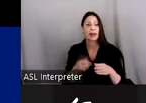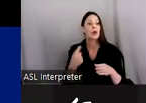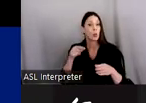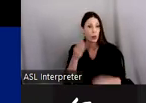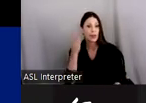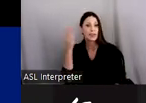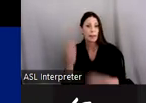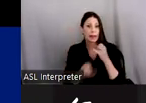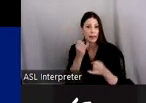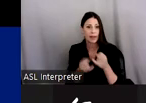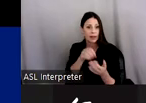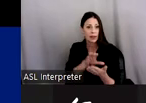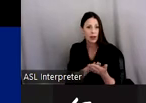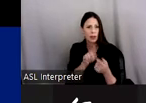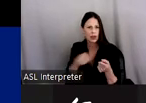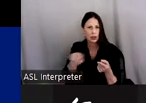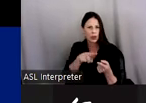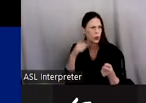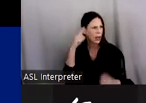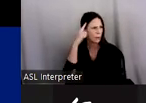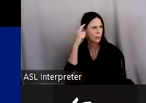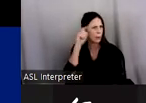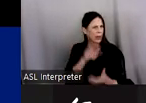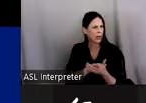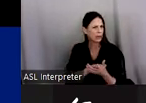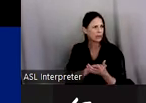document to you guys, I believe. I